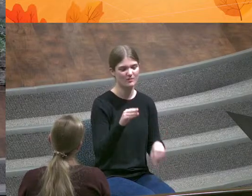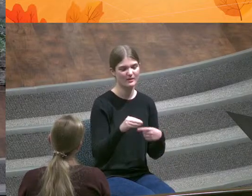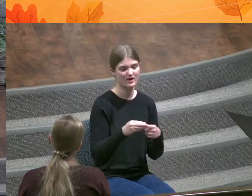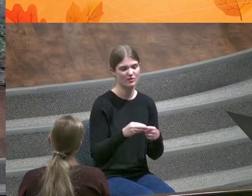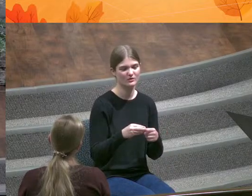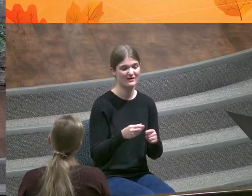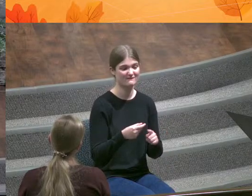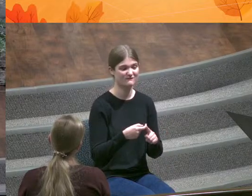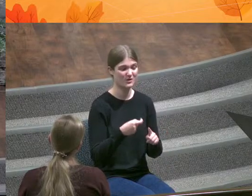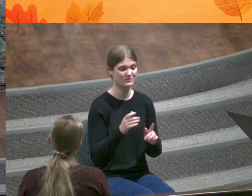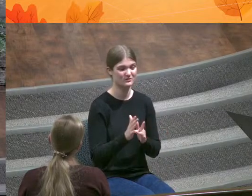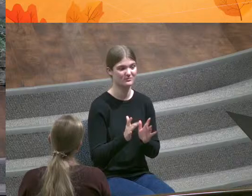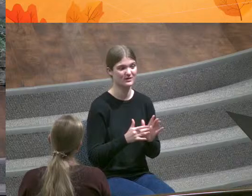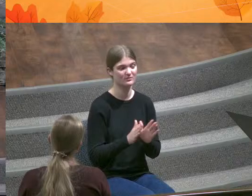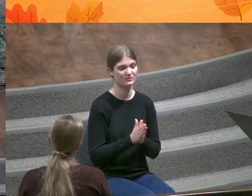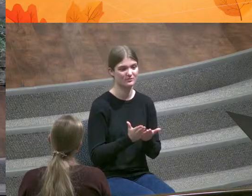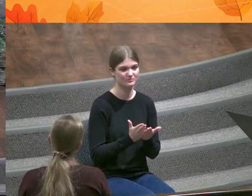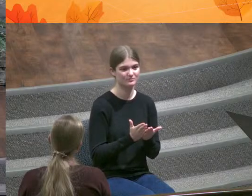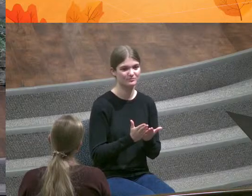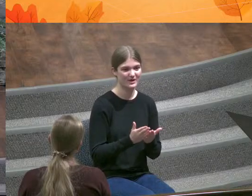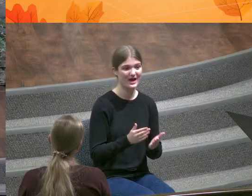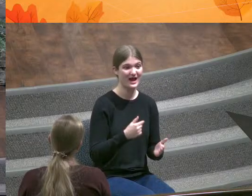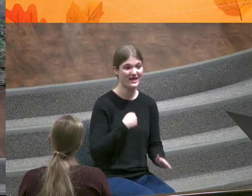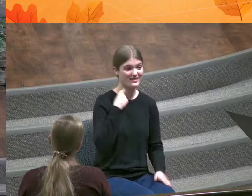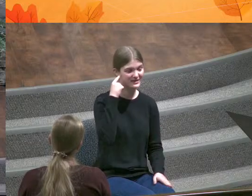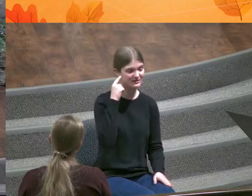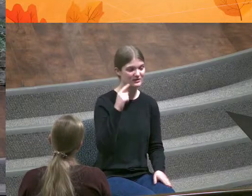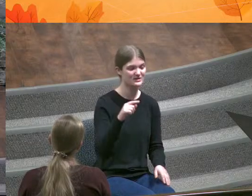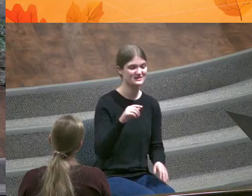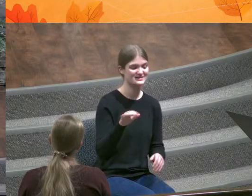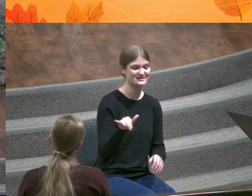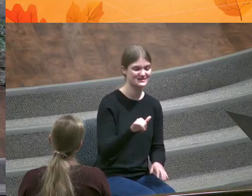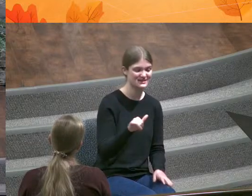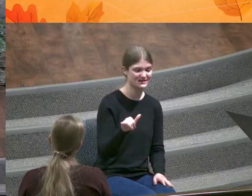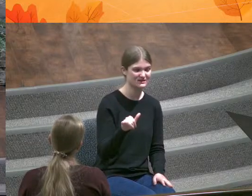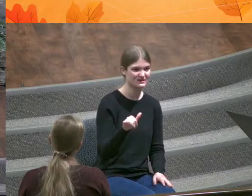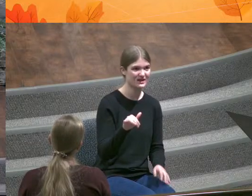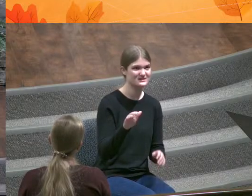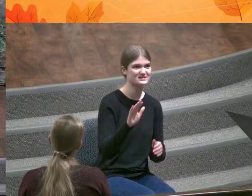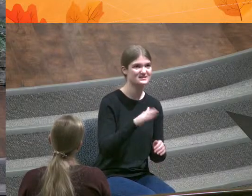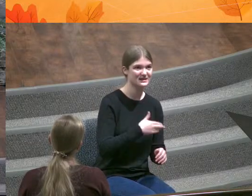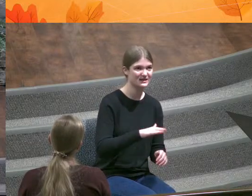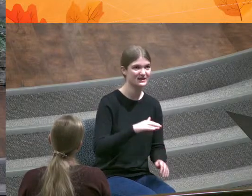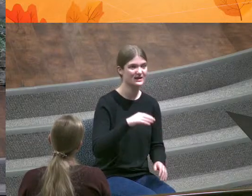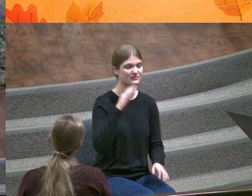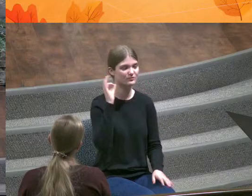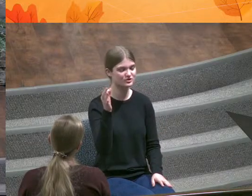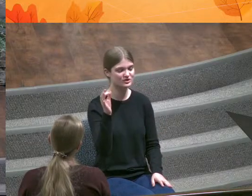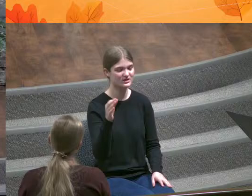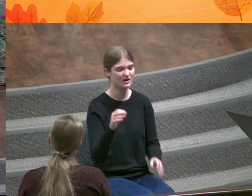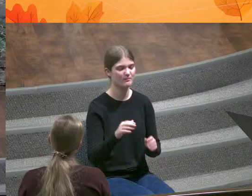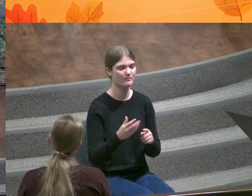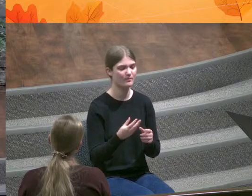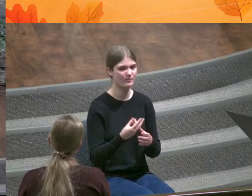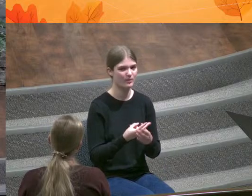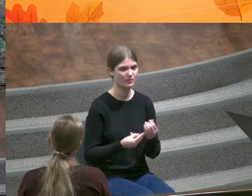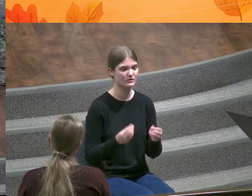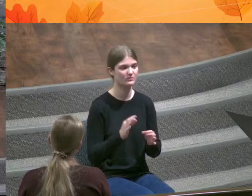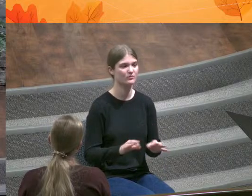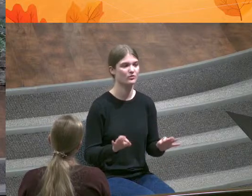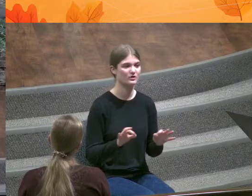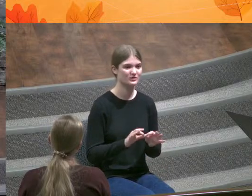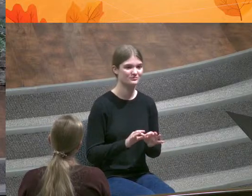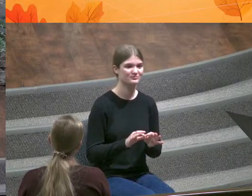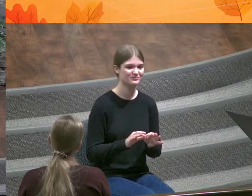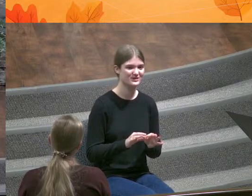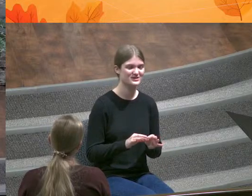that's vital to do. If we're going to say that singing is an equal part of our worship, then it helps for us to do this every once in a while and tie it together